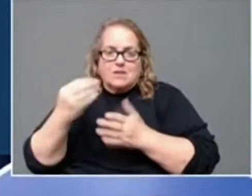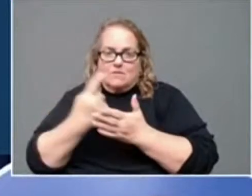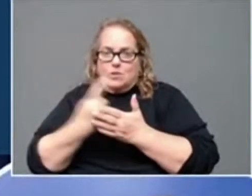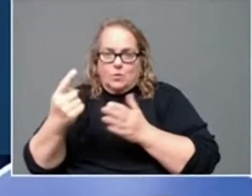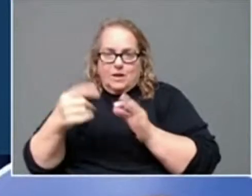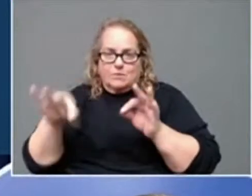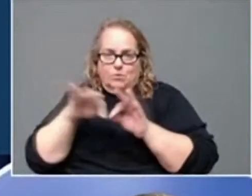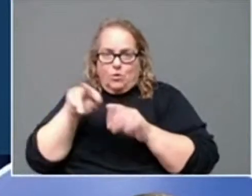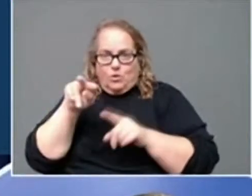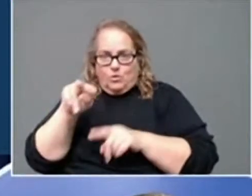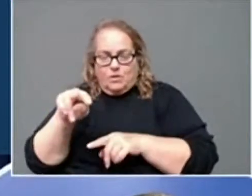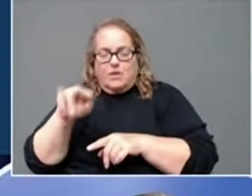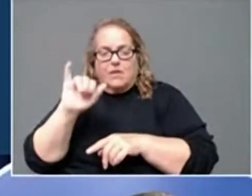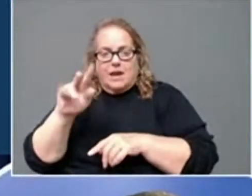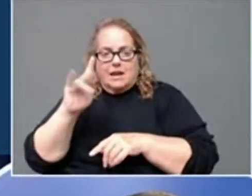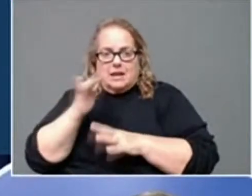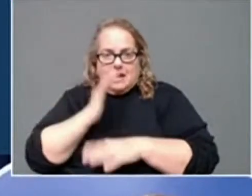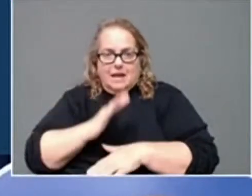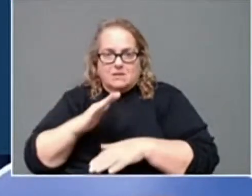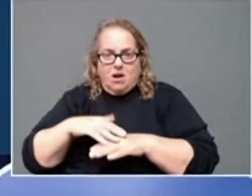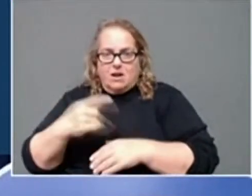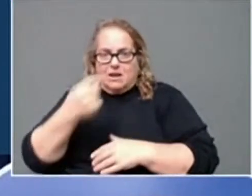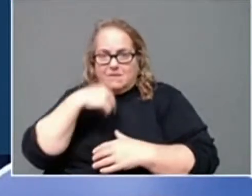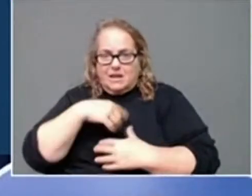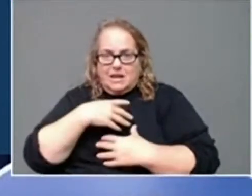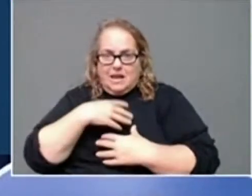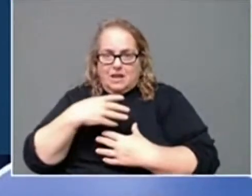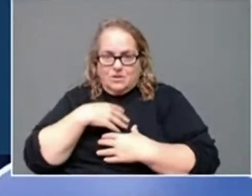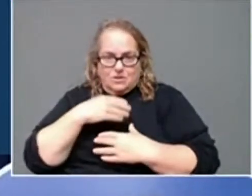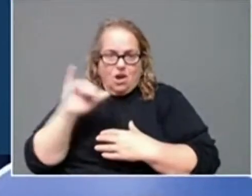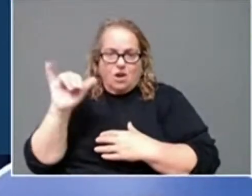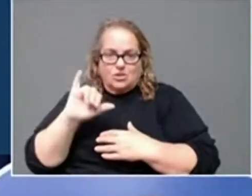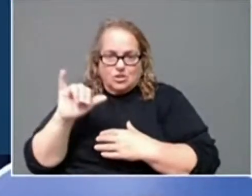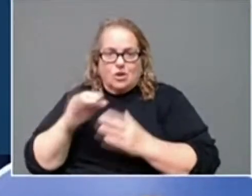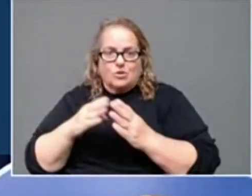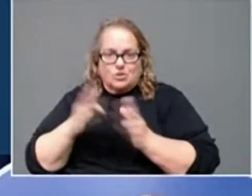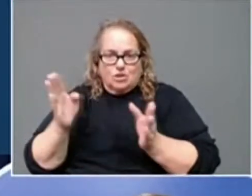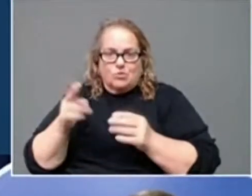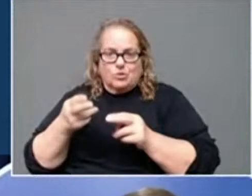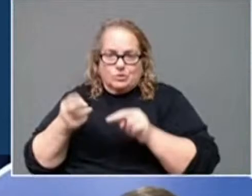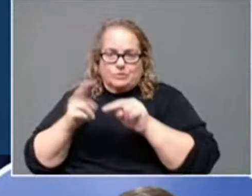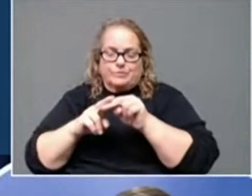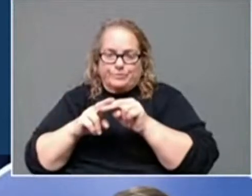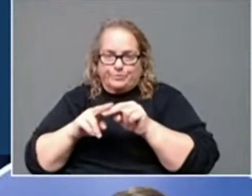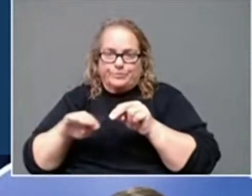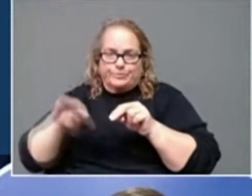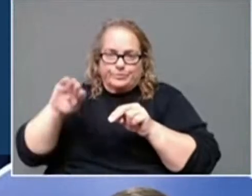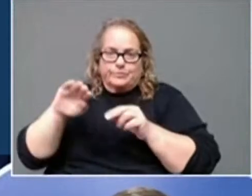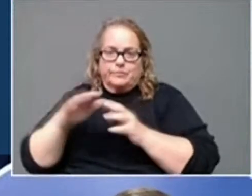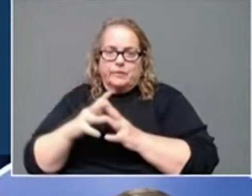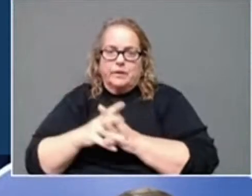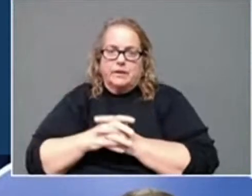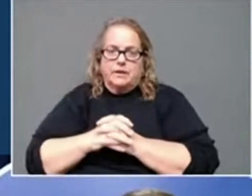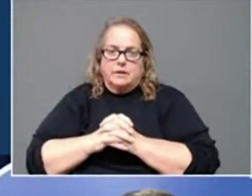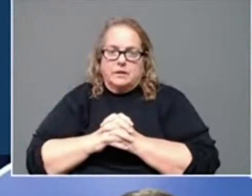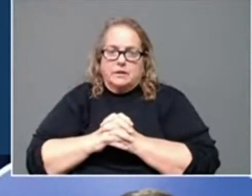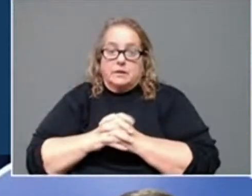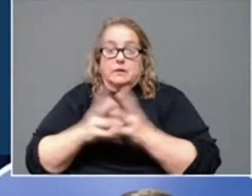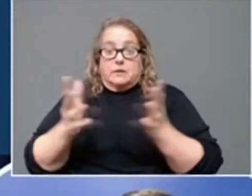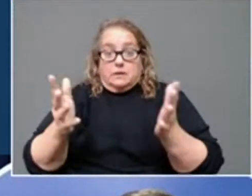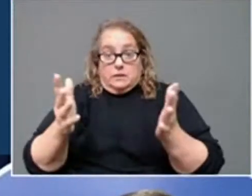ventilator. Also, general trend increasing. How about some good news?